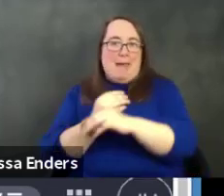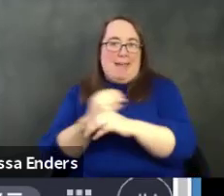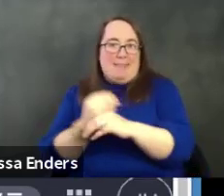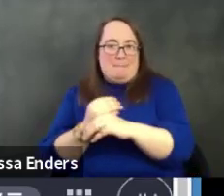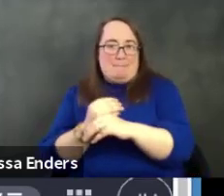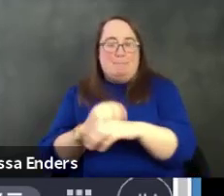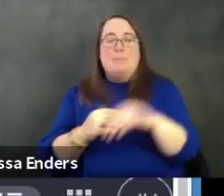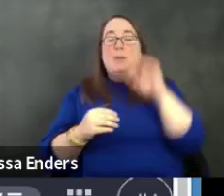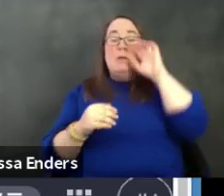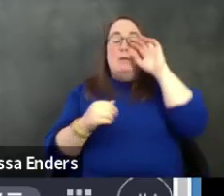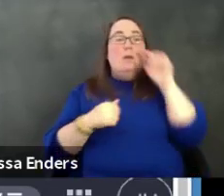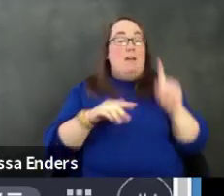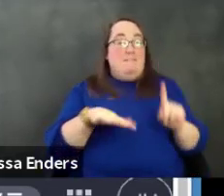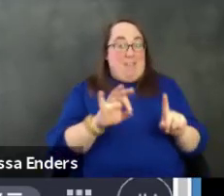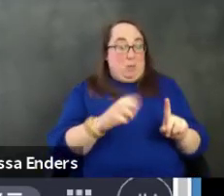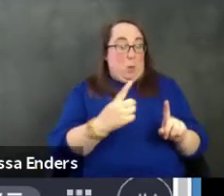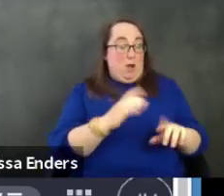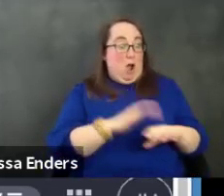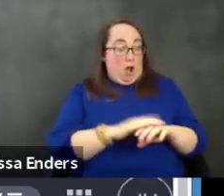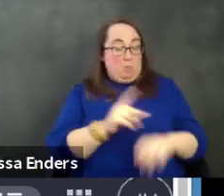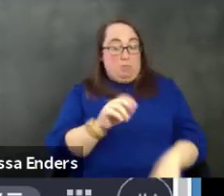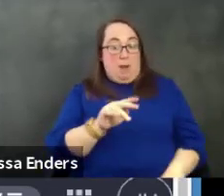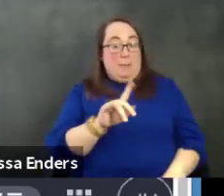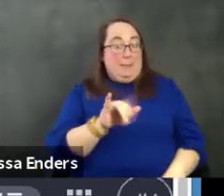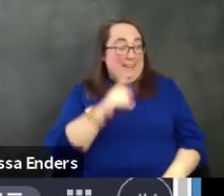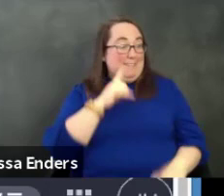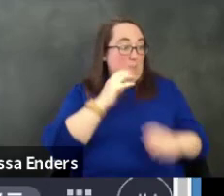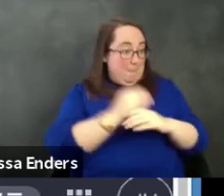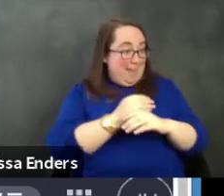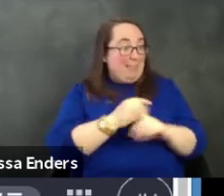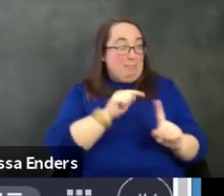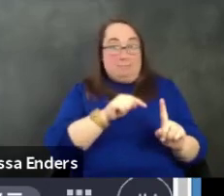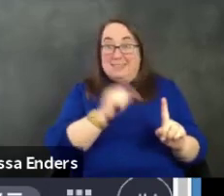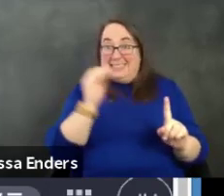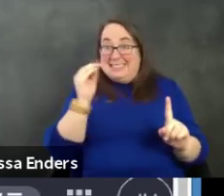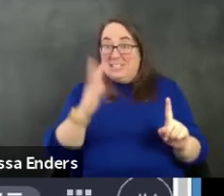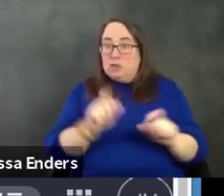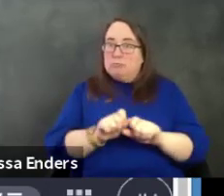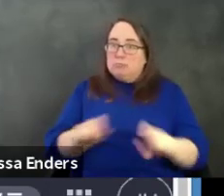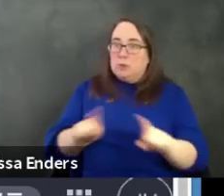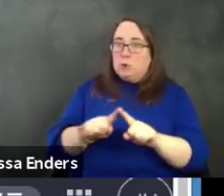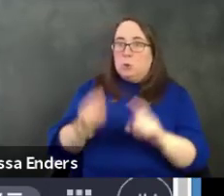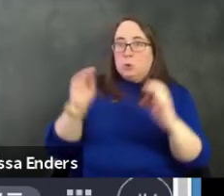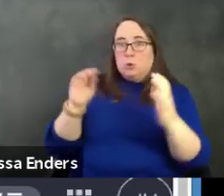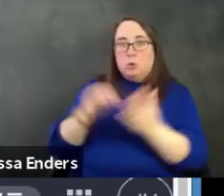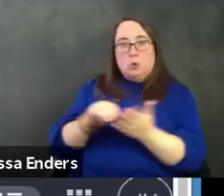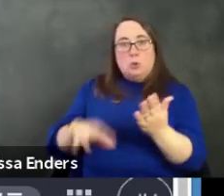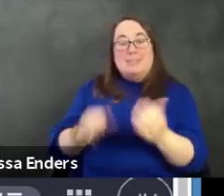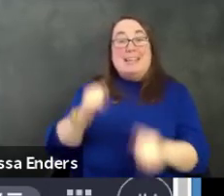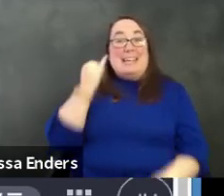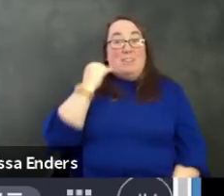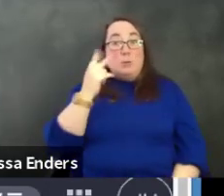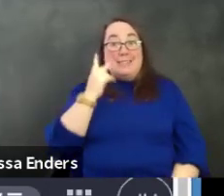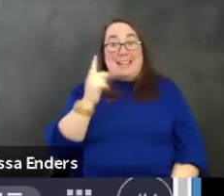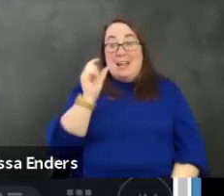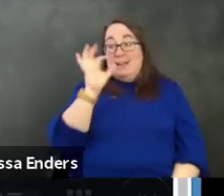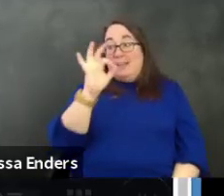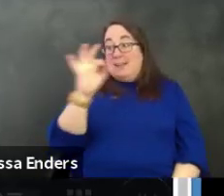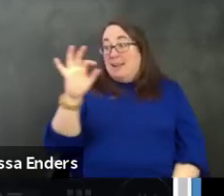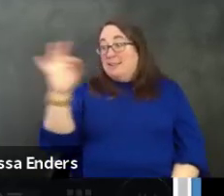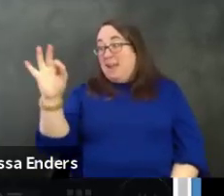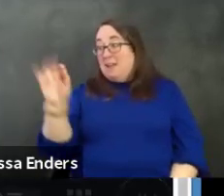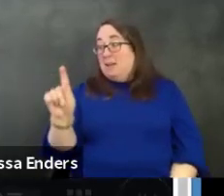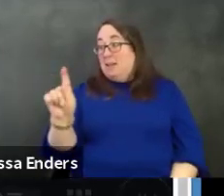on probability and she was able to push it out to her students. So anytime you see that 3 little dots, choose that